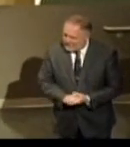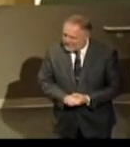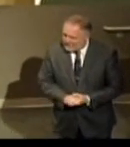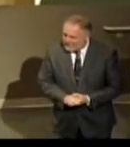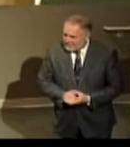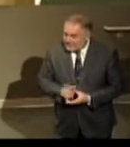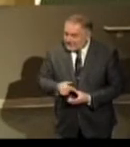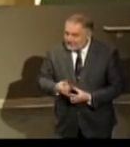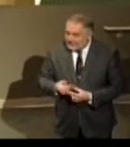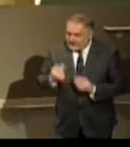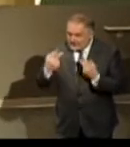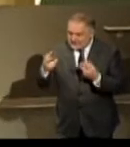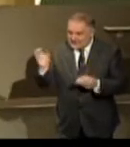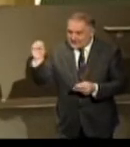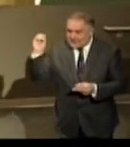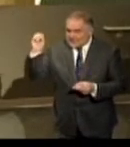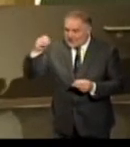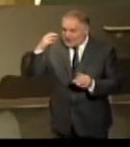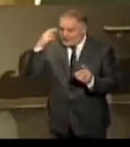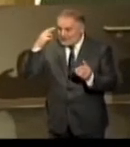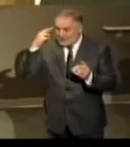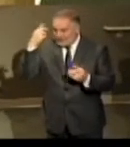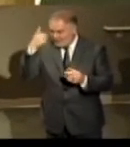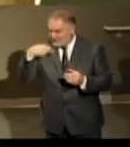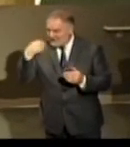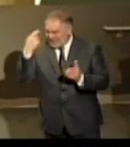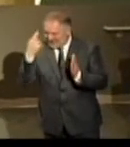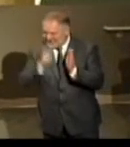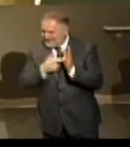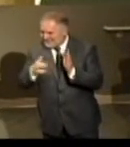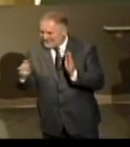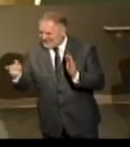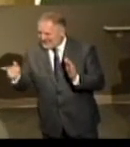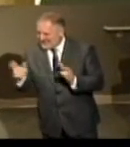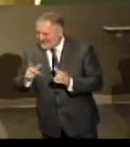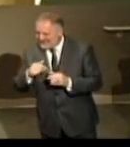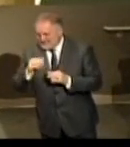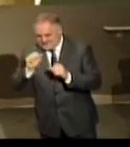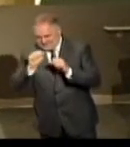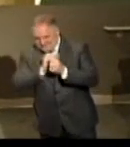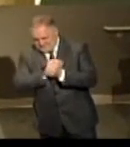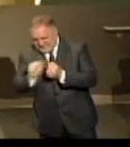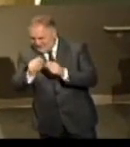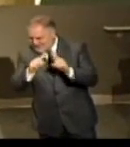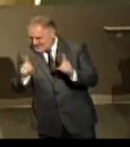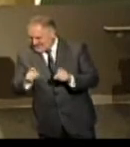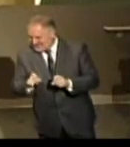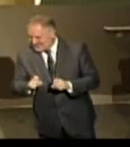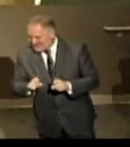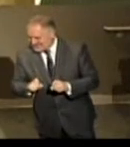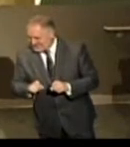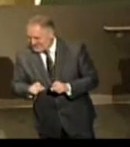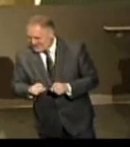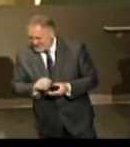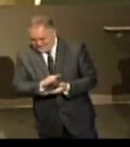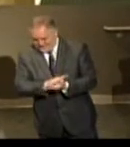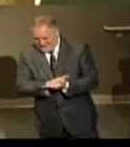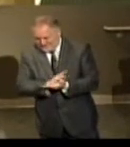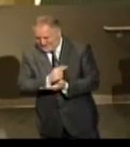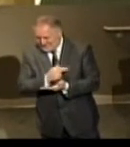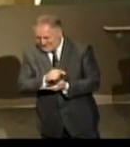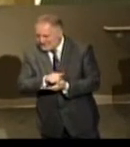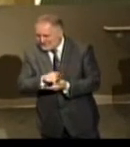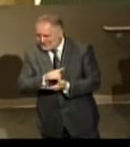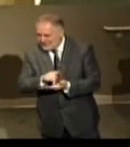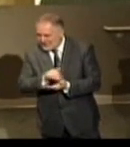And then we see the reflection of himself in us. We've passed the test. Can I tell you, I failed some